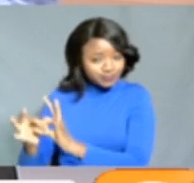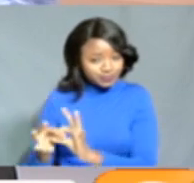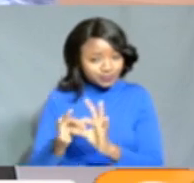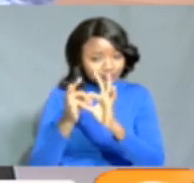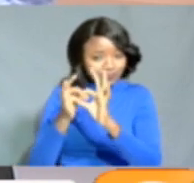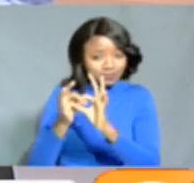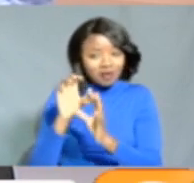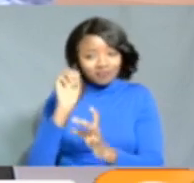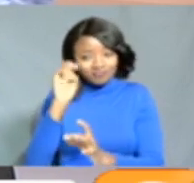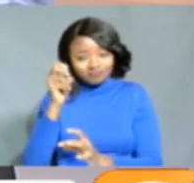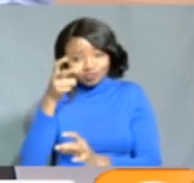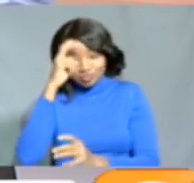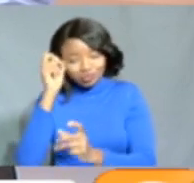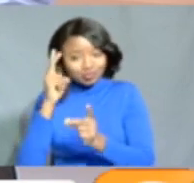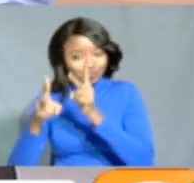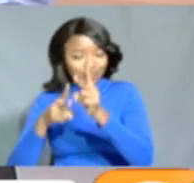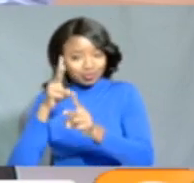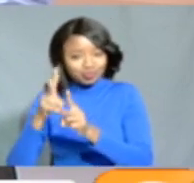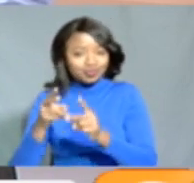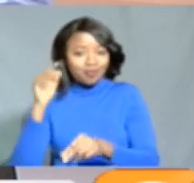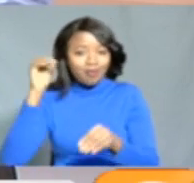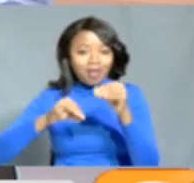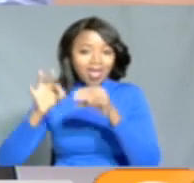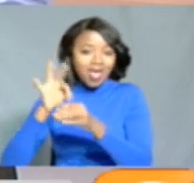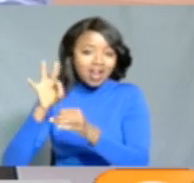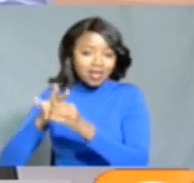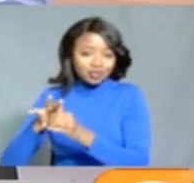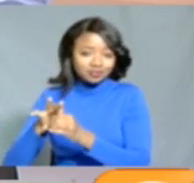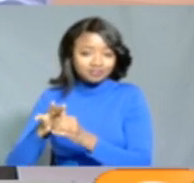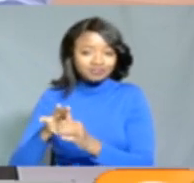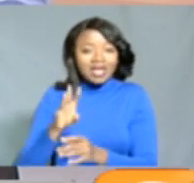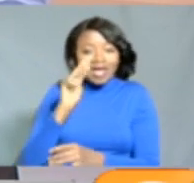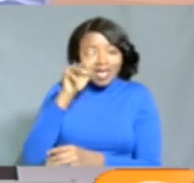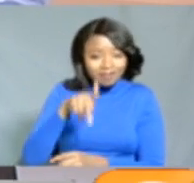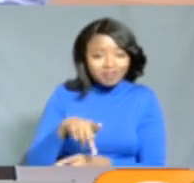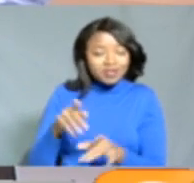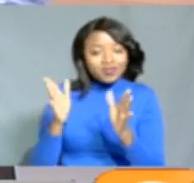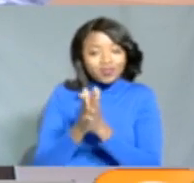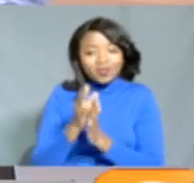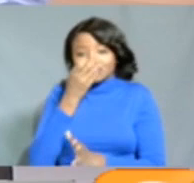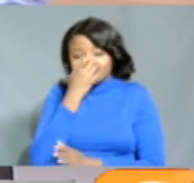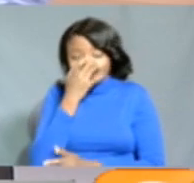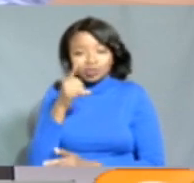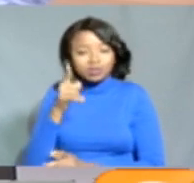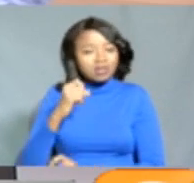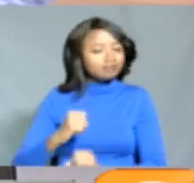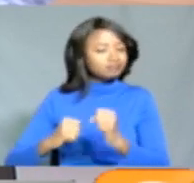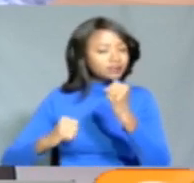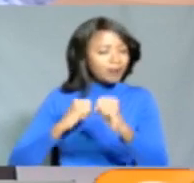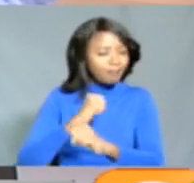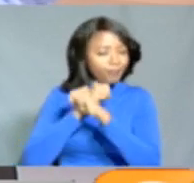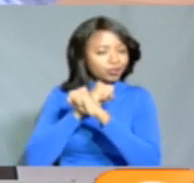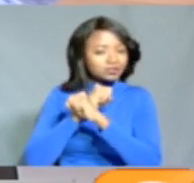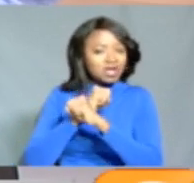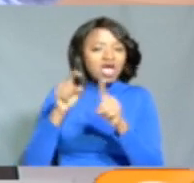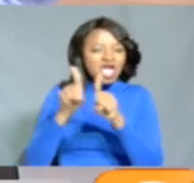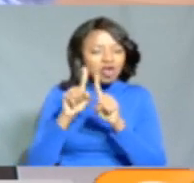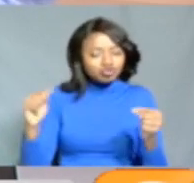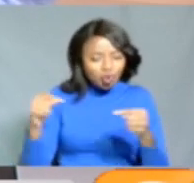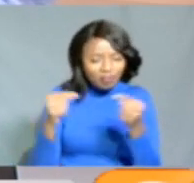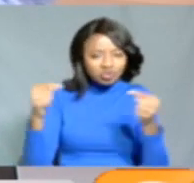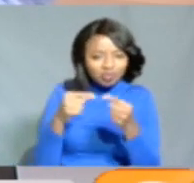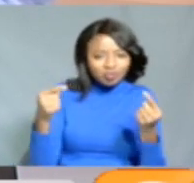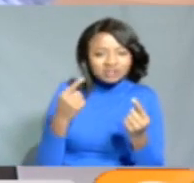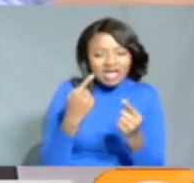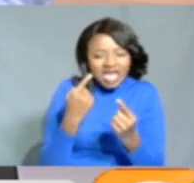of the 2022 general election. That's right. MPs who accompanied the DP rallied support for his presidential bid and opposed any attempts